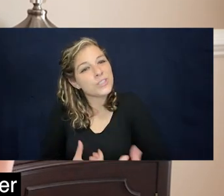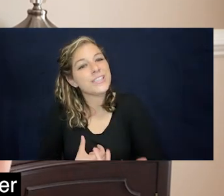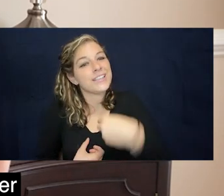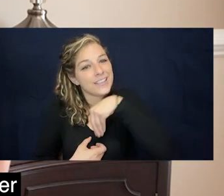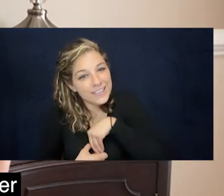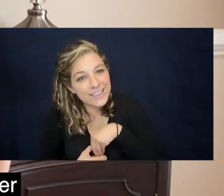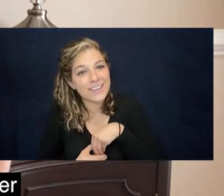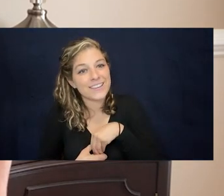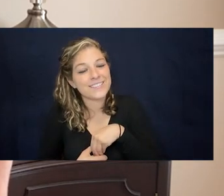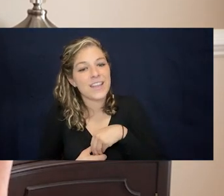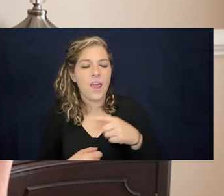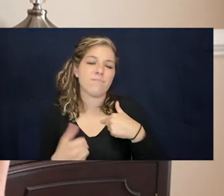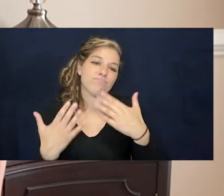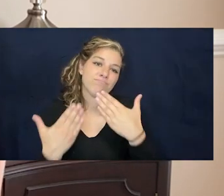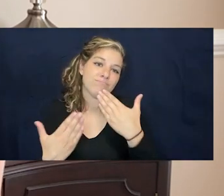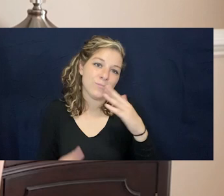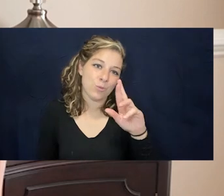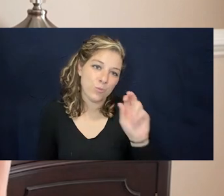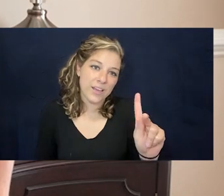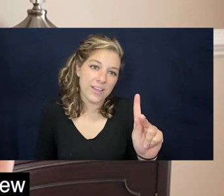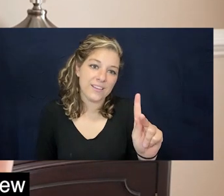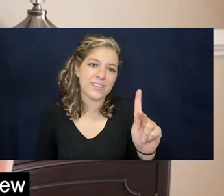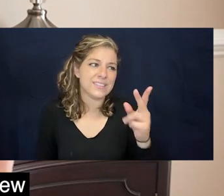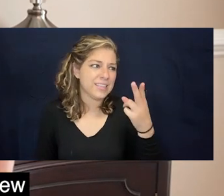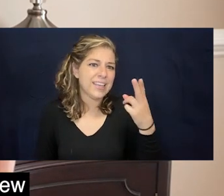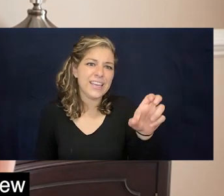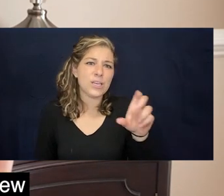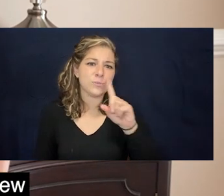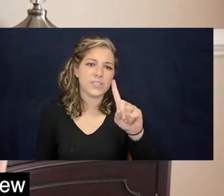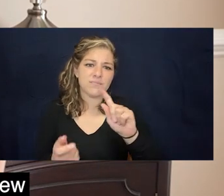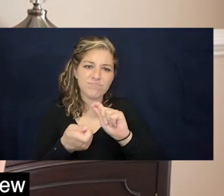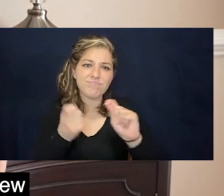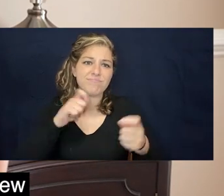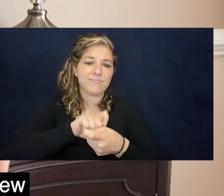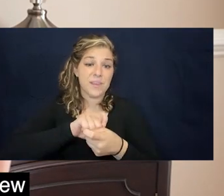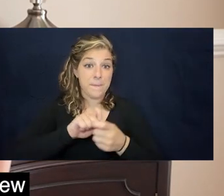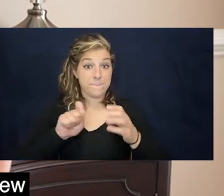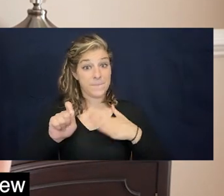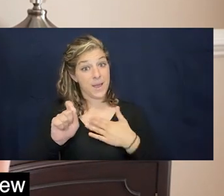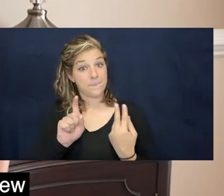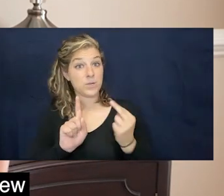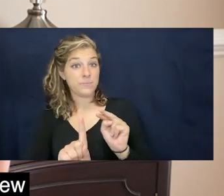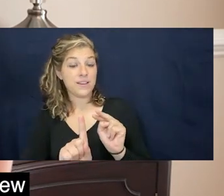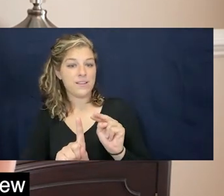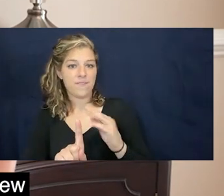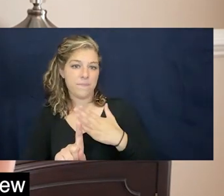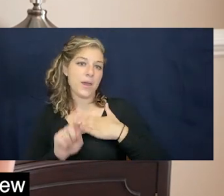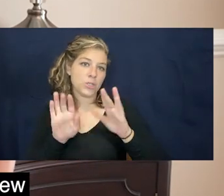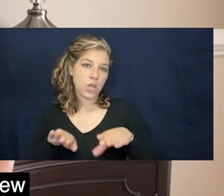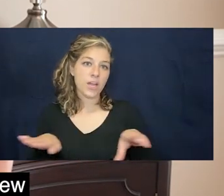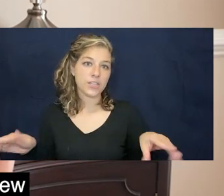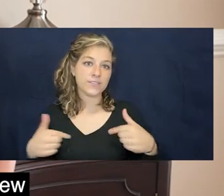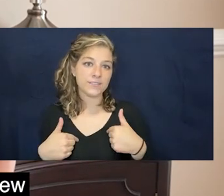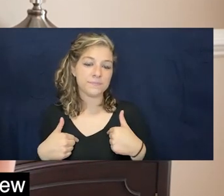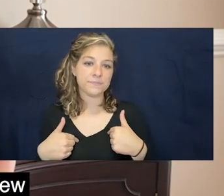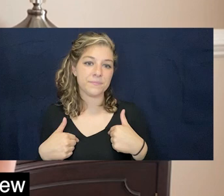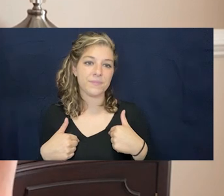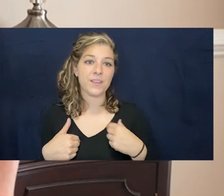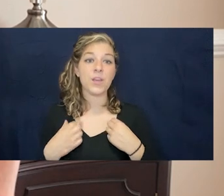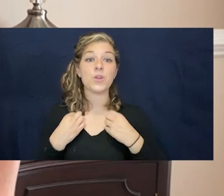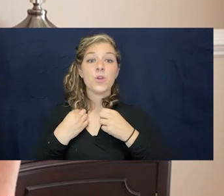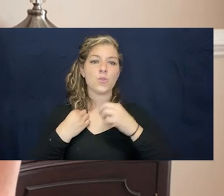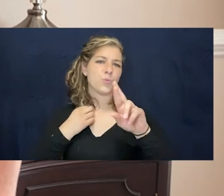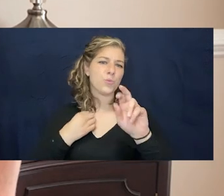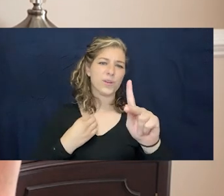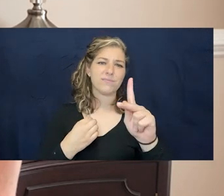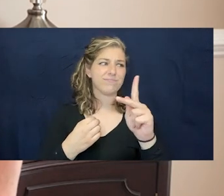is. And I'm so grateful to Rick because he really transformed my point of view of my own child. And